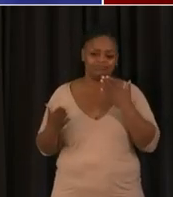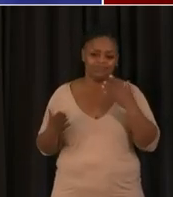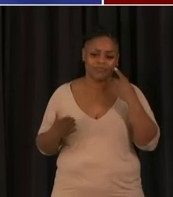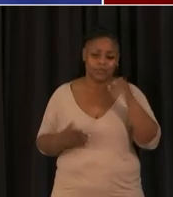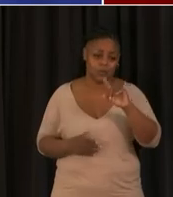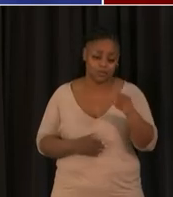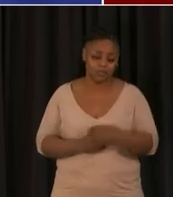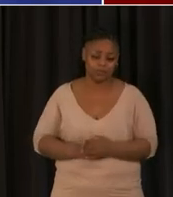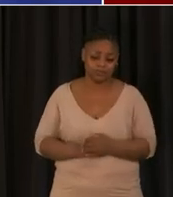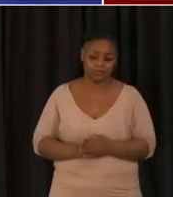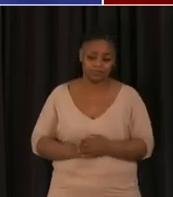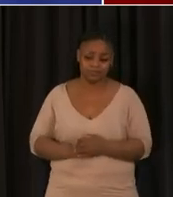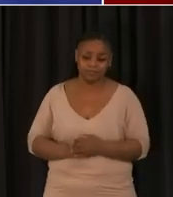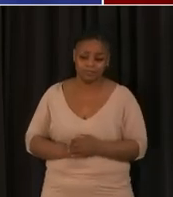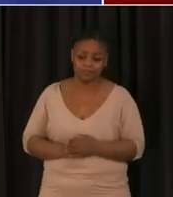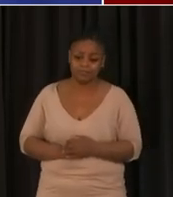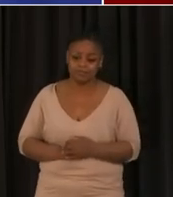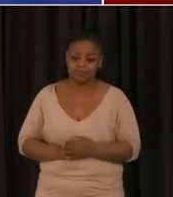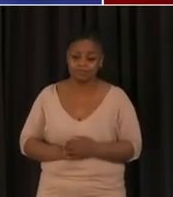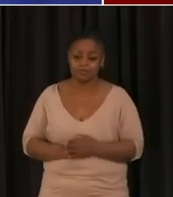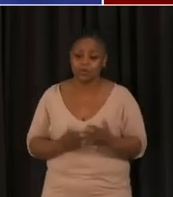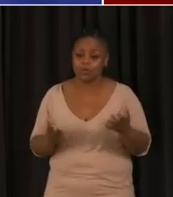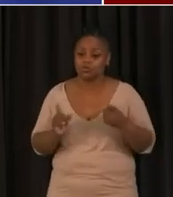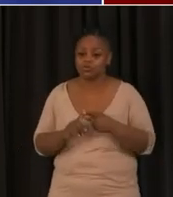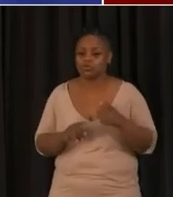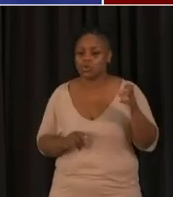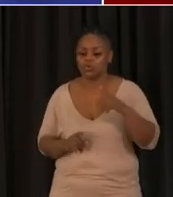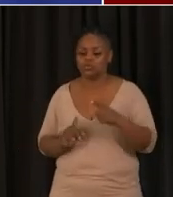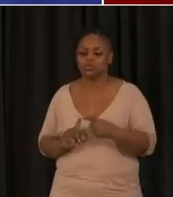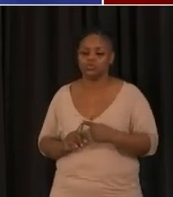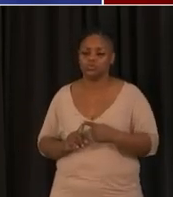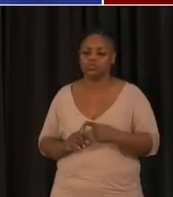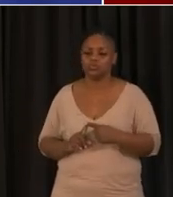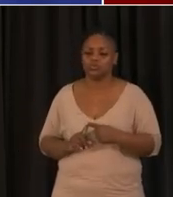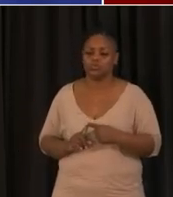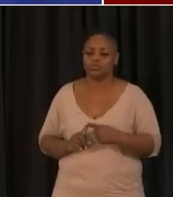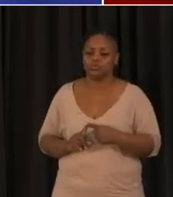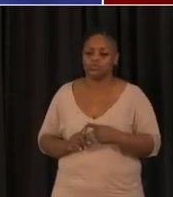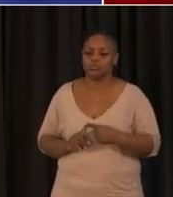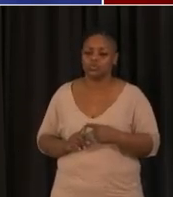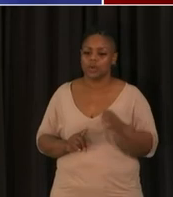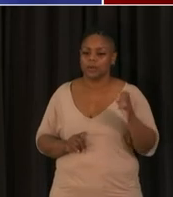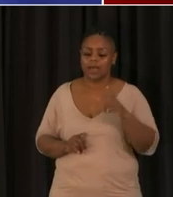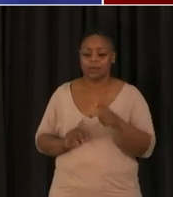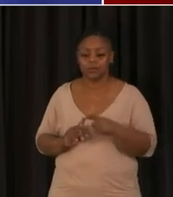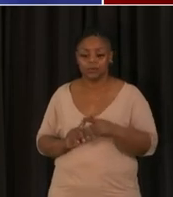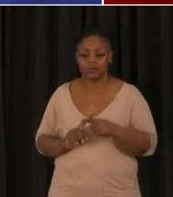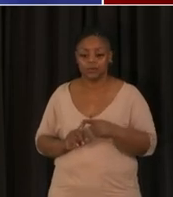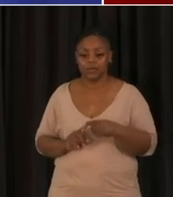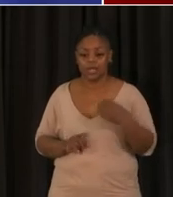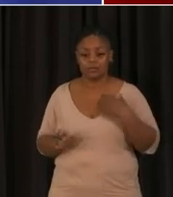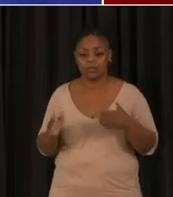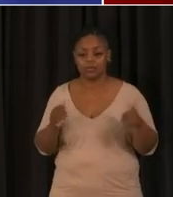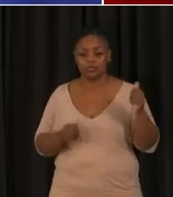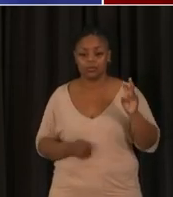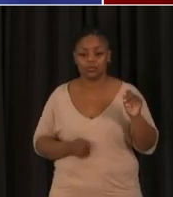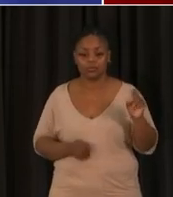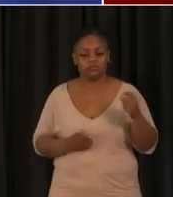the option of calling that number or completing the online application form at finnav.